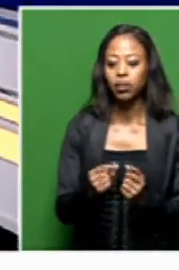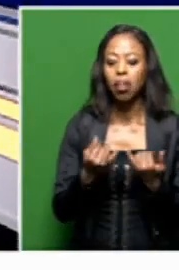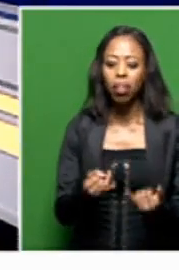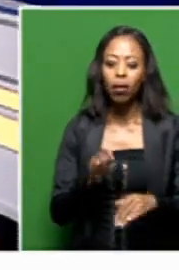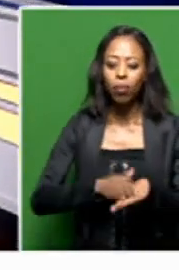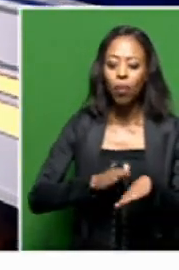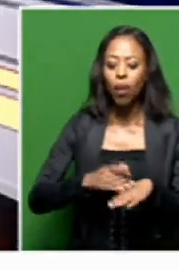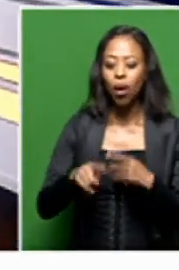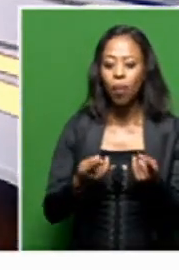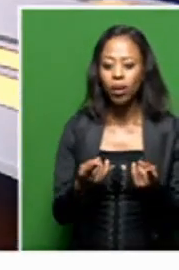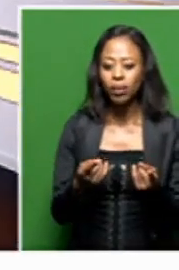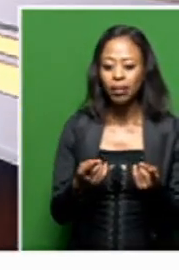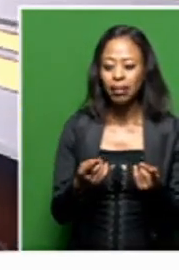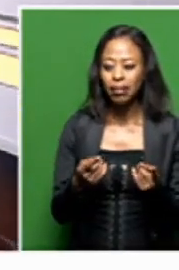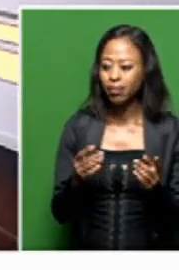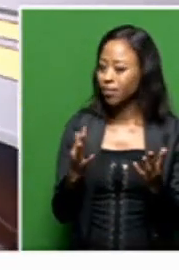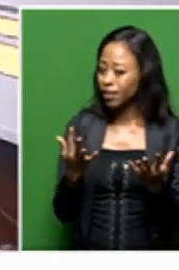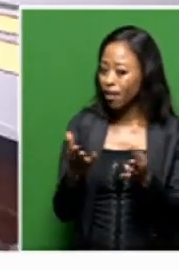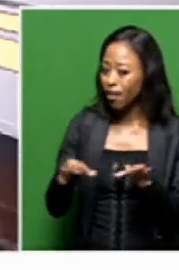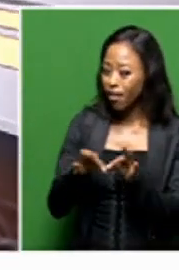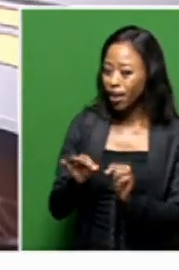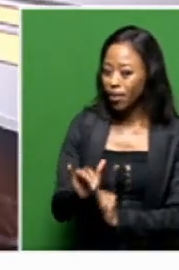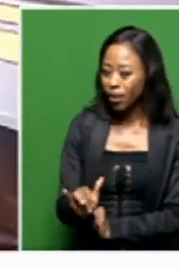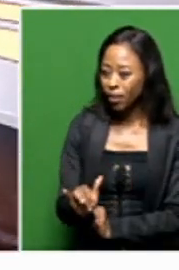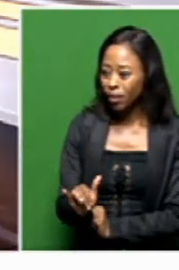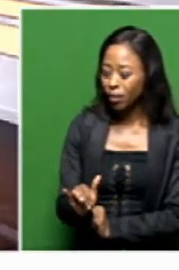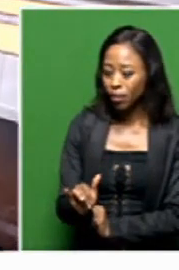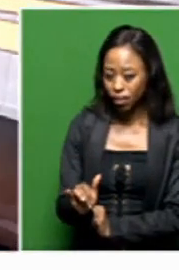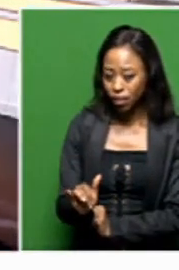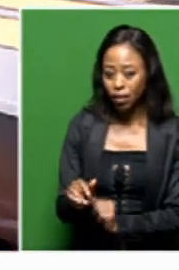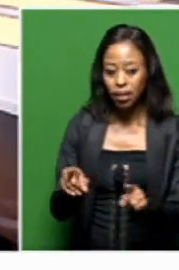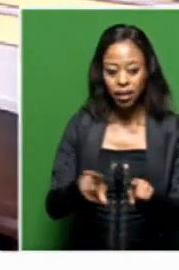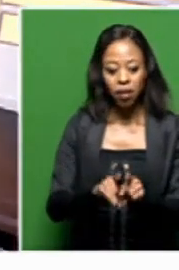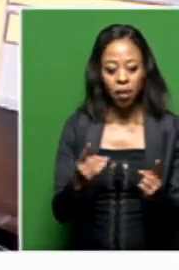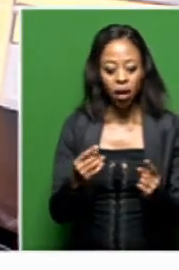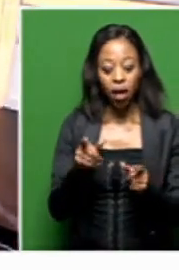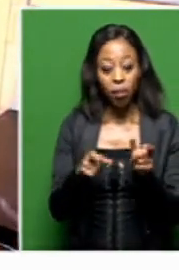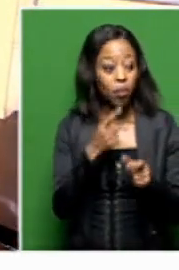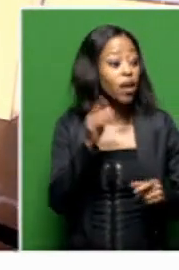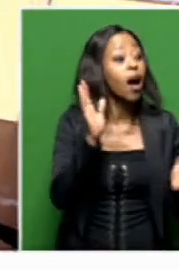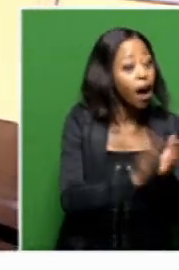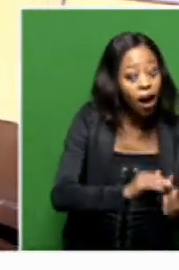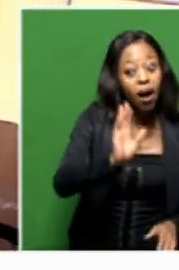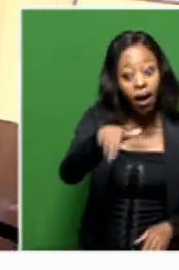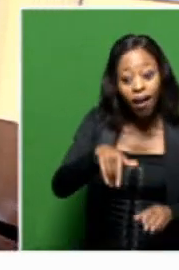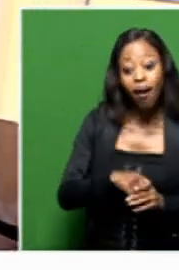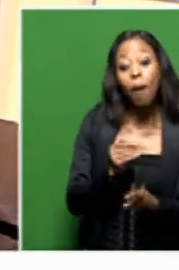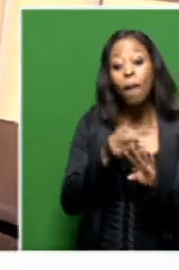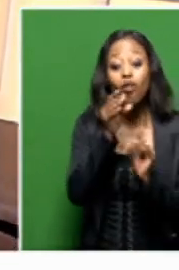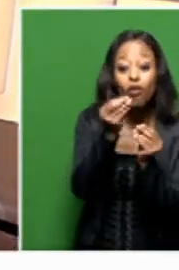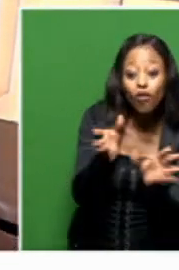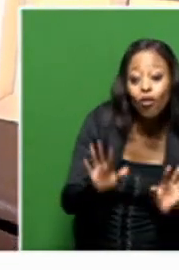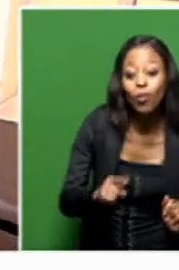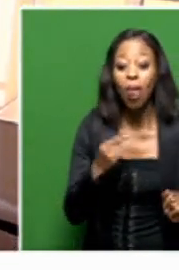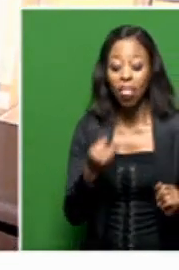once again, the efficacy of the vaccines. And of course, the detractors would say, you see, we told you, now you have